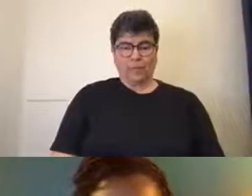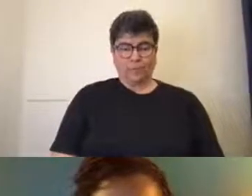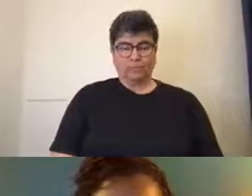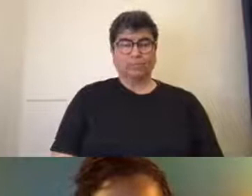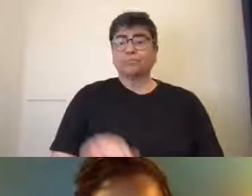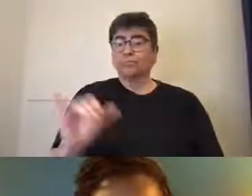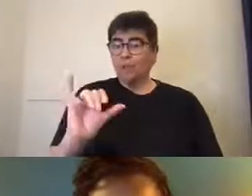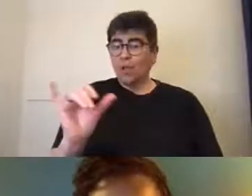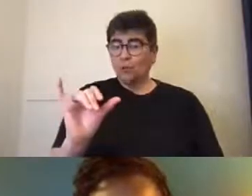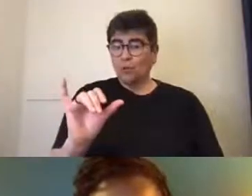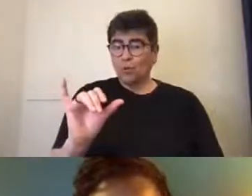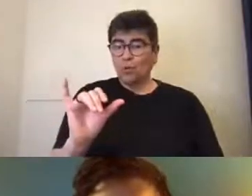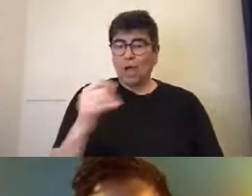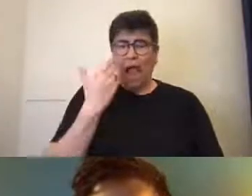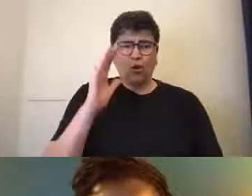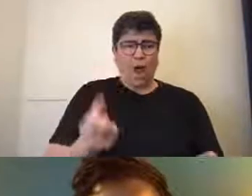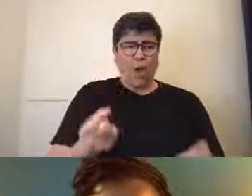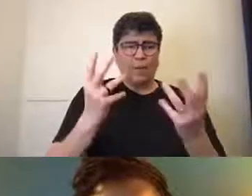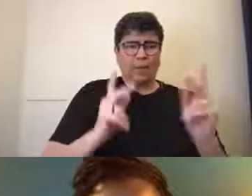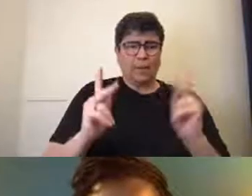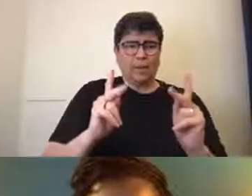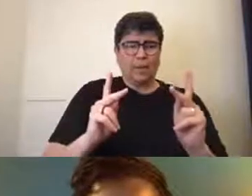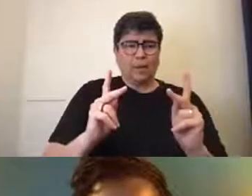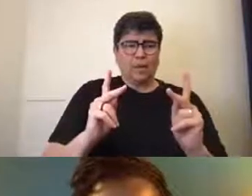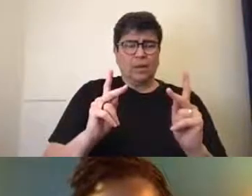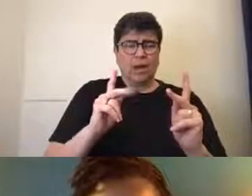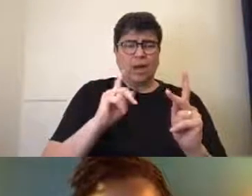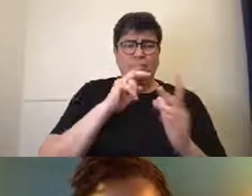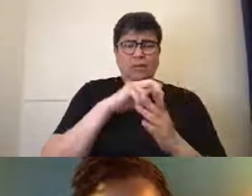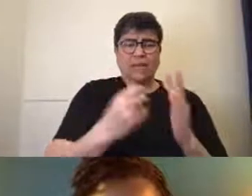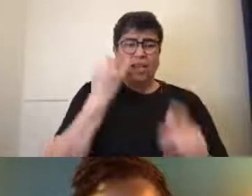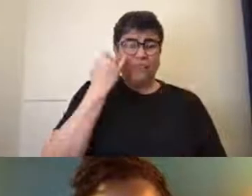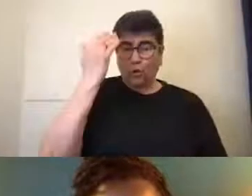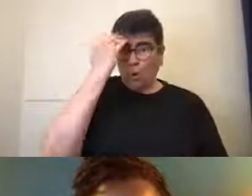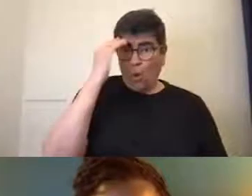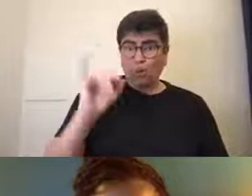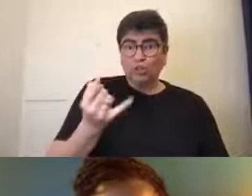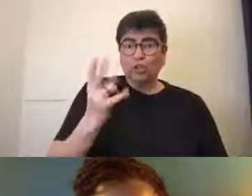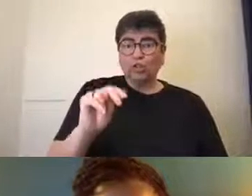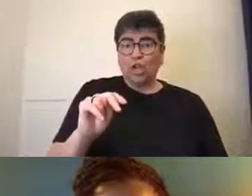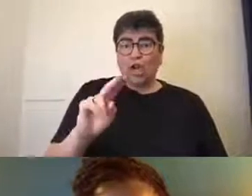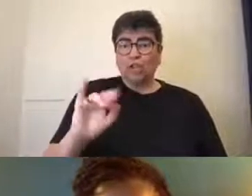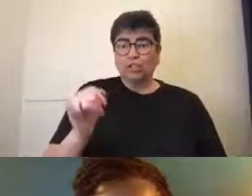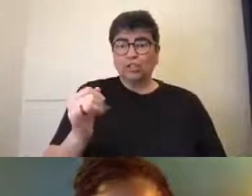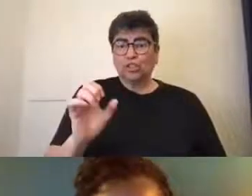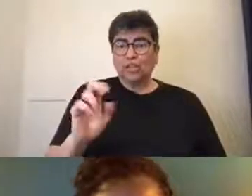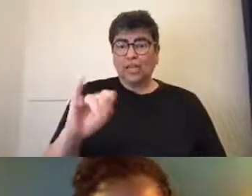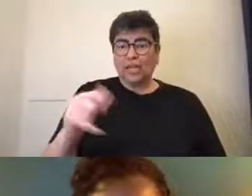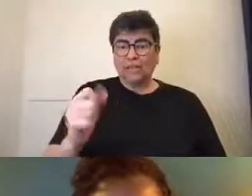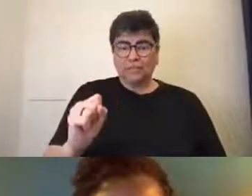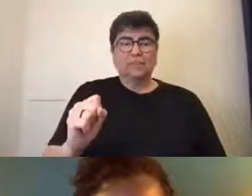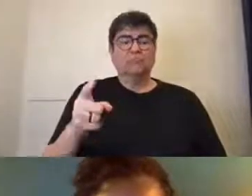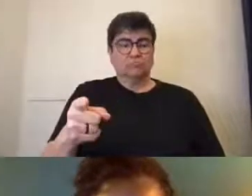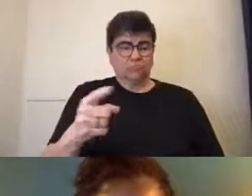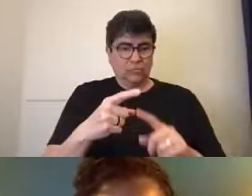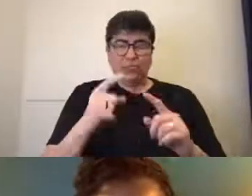Also, I don't know how many people are into, if you know John Jennings' work, like John Jennings He's from Jax. John Jennings does a